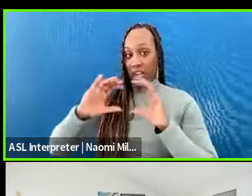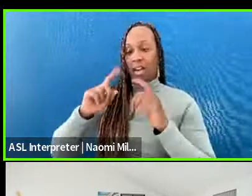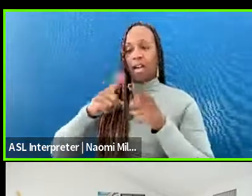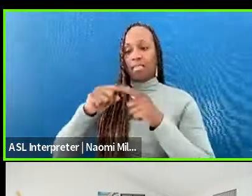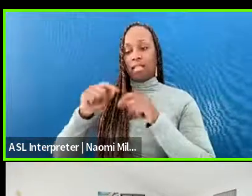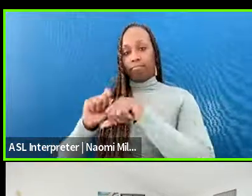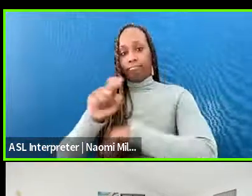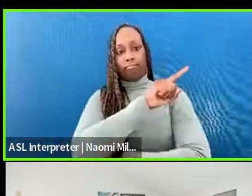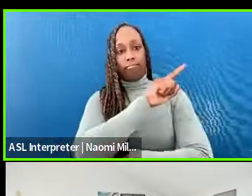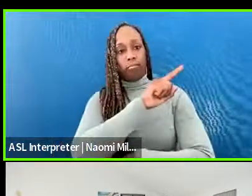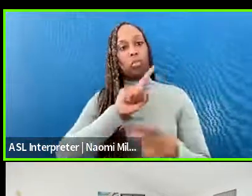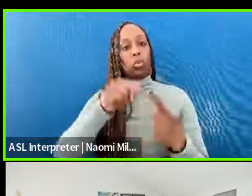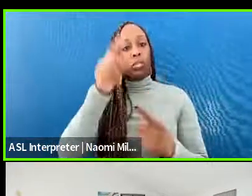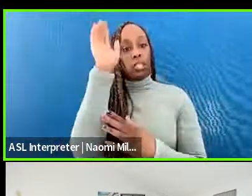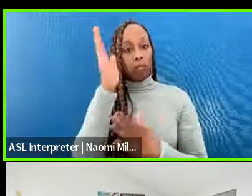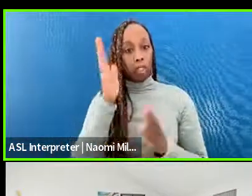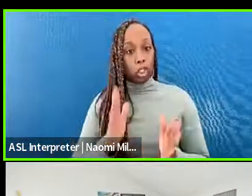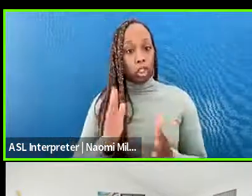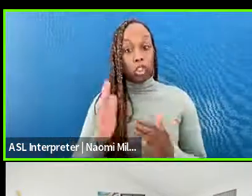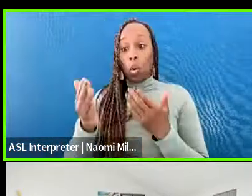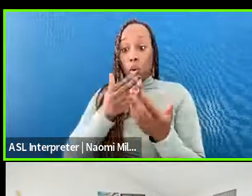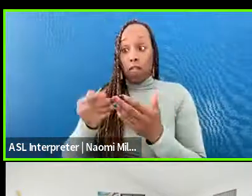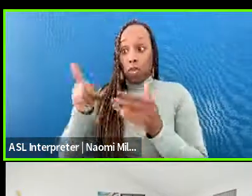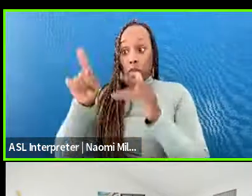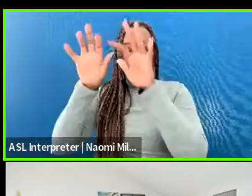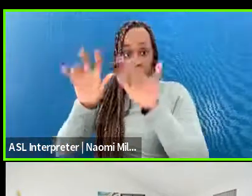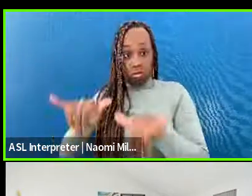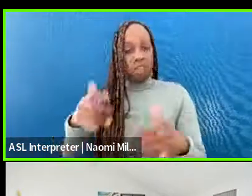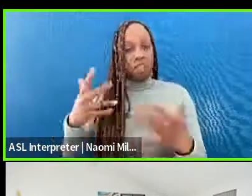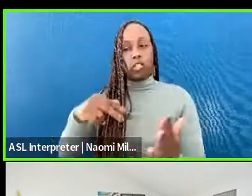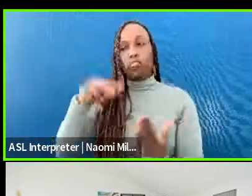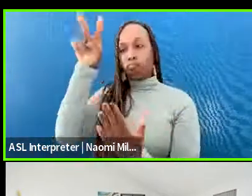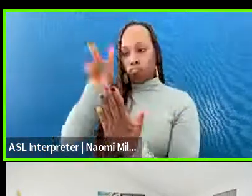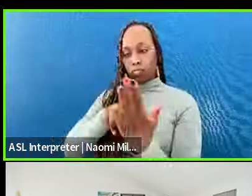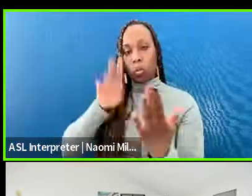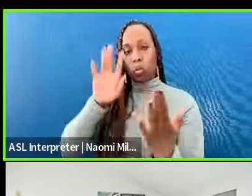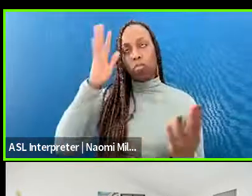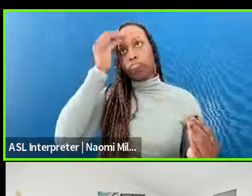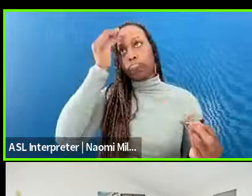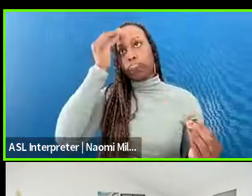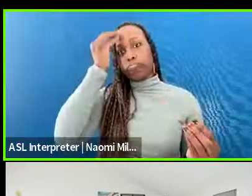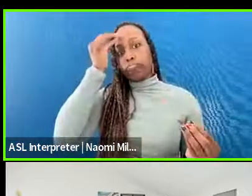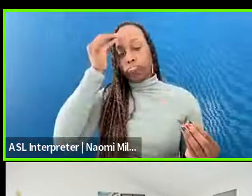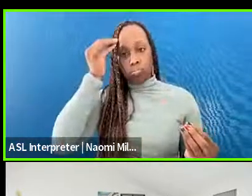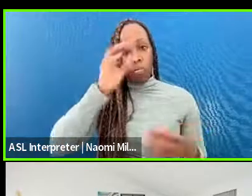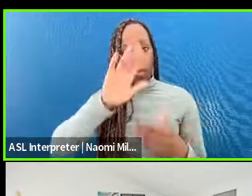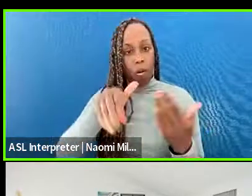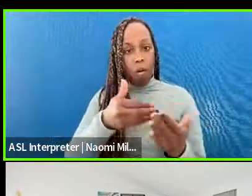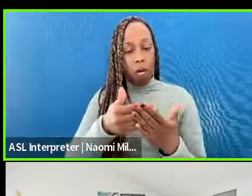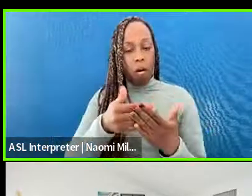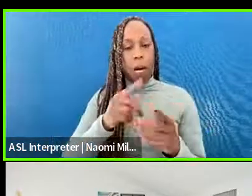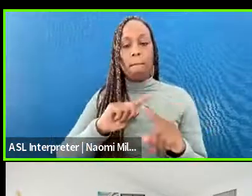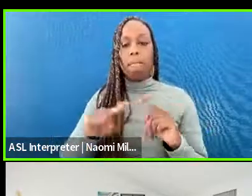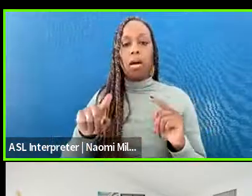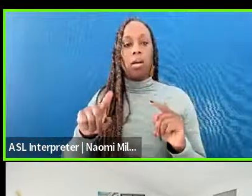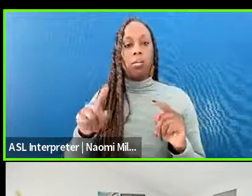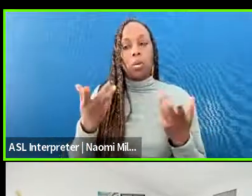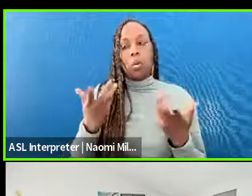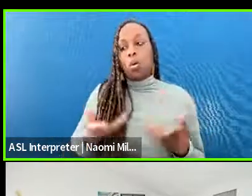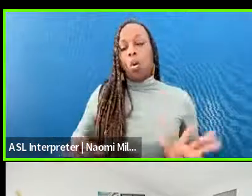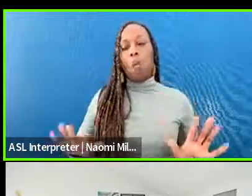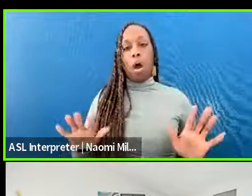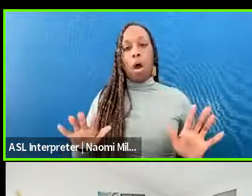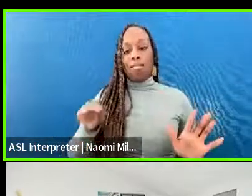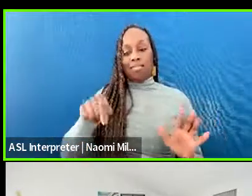speakers. So whatever you entered has been read and will be thought about by everyone. But by no means do we want this